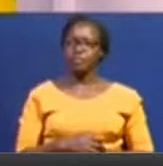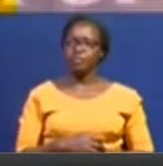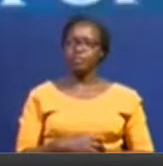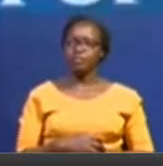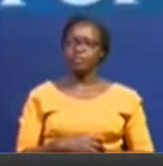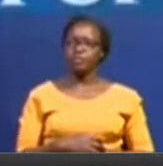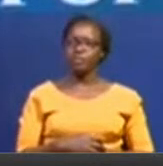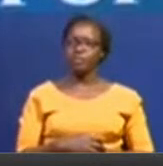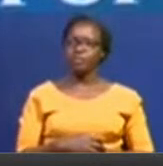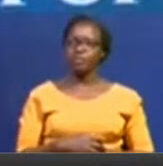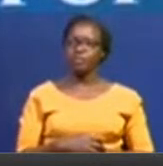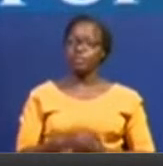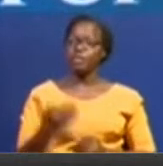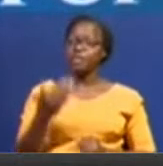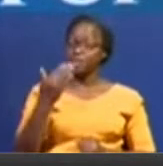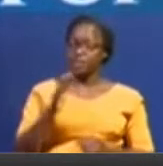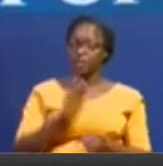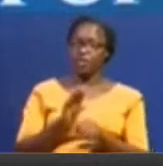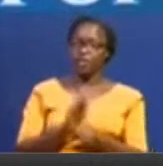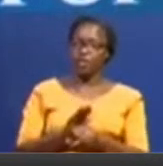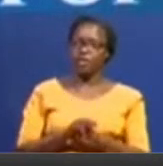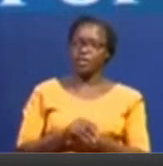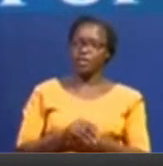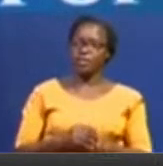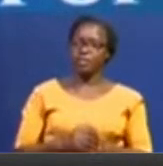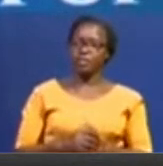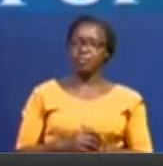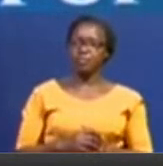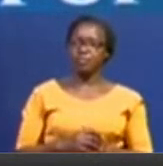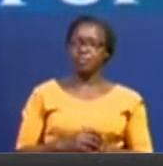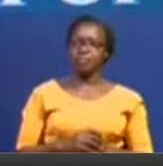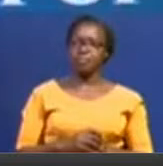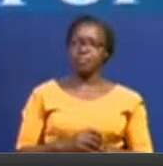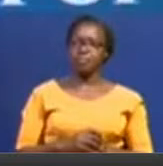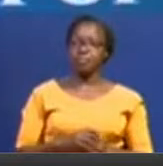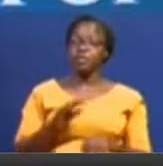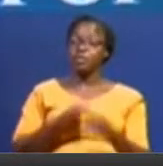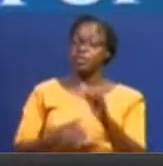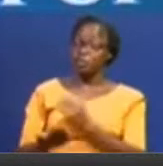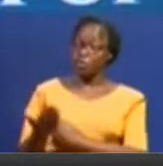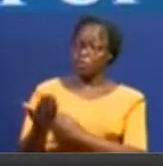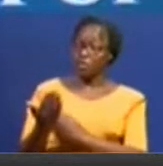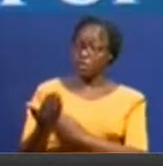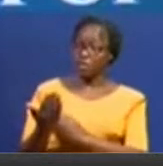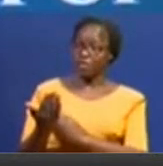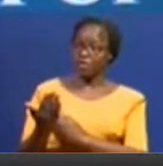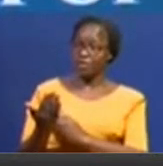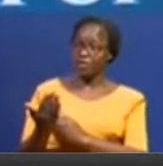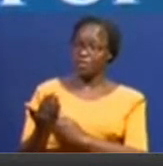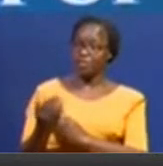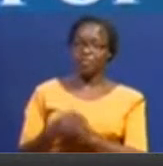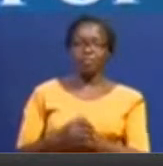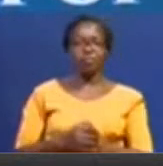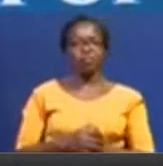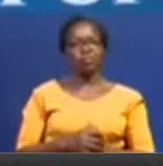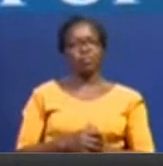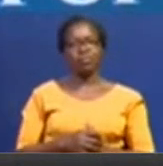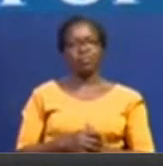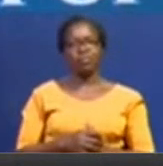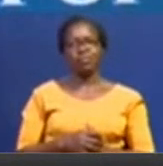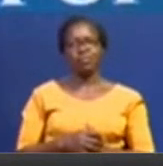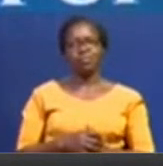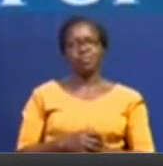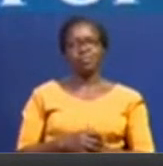please. Thank you so much, Mr. Chairman, and good morning once more, Wanjiku. Thank you. Good